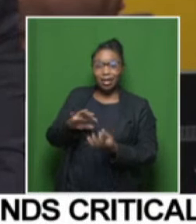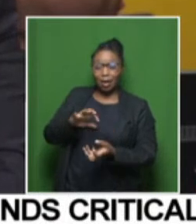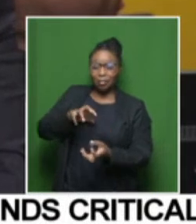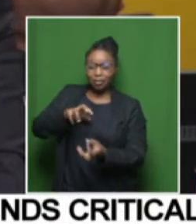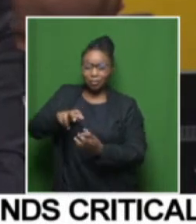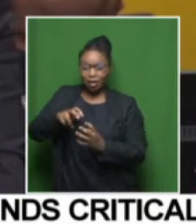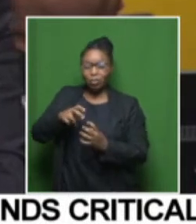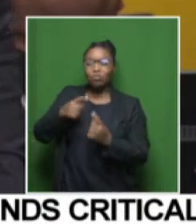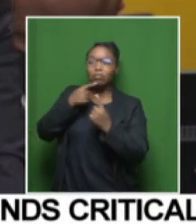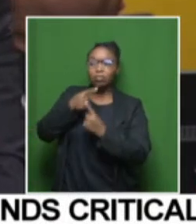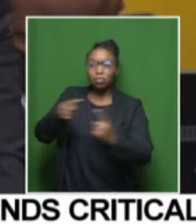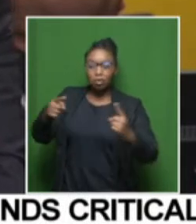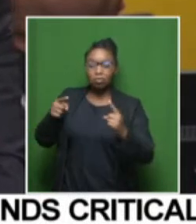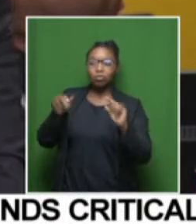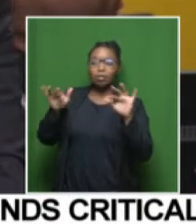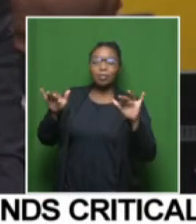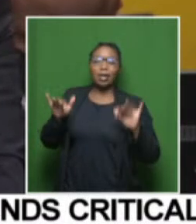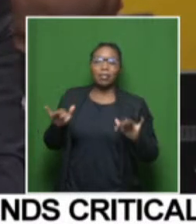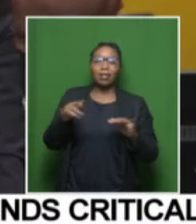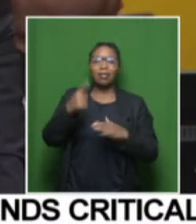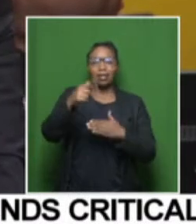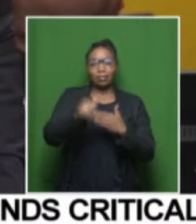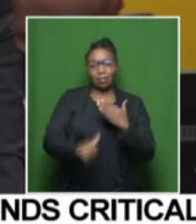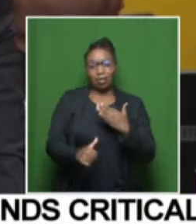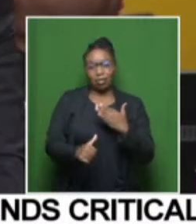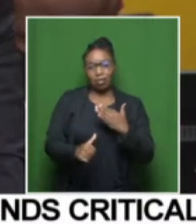gazetted next month.